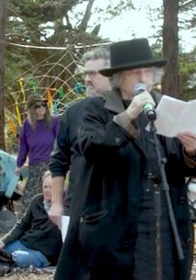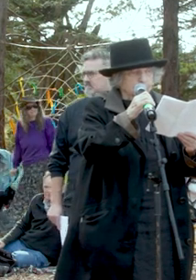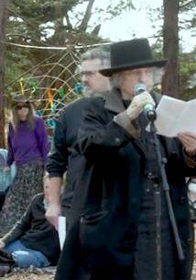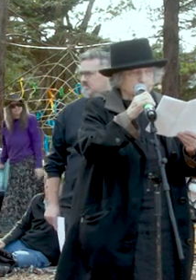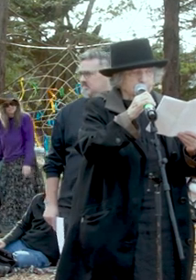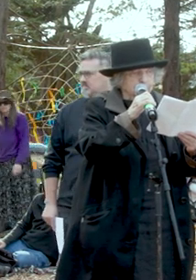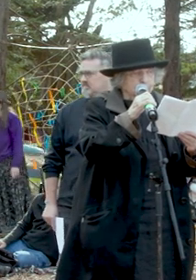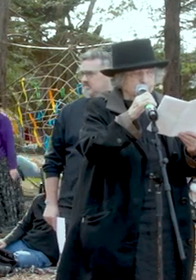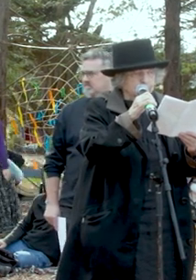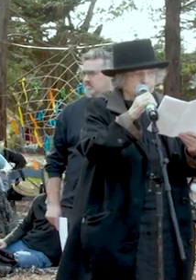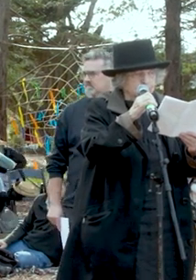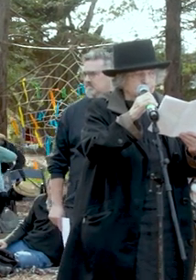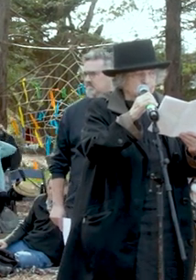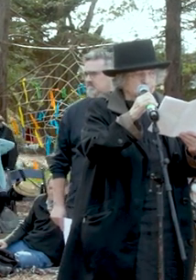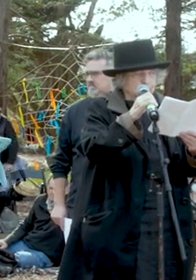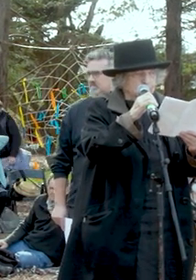Christina Dunton.